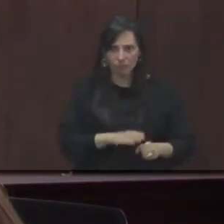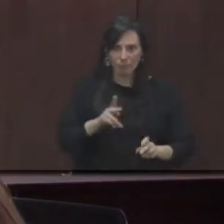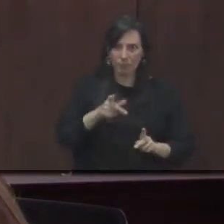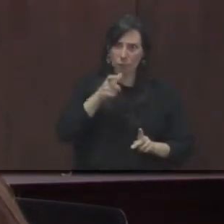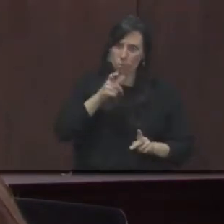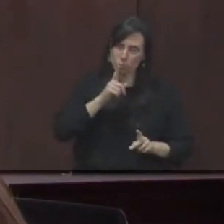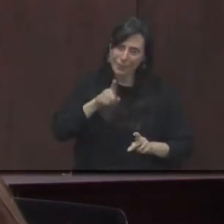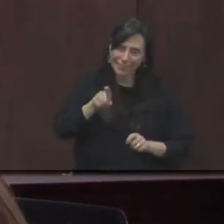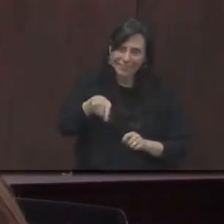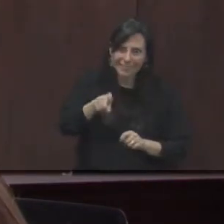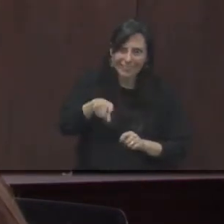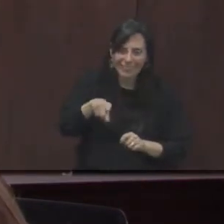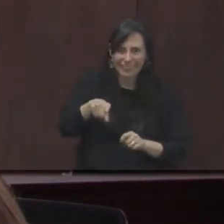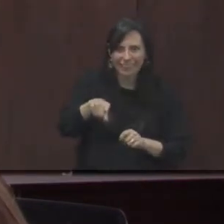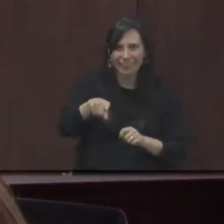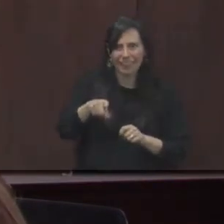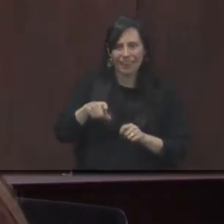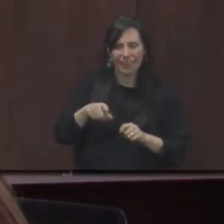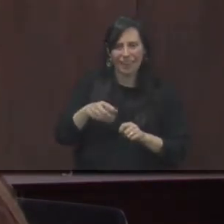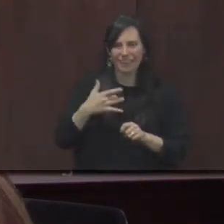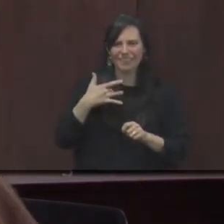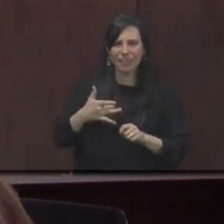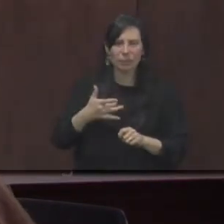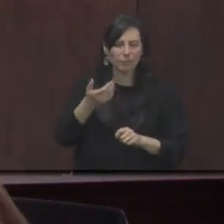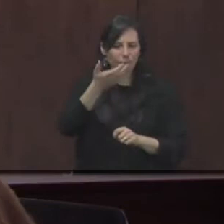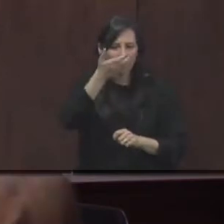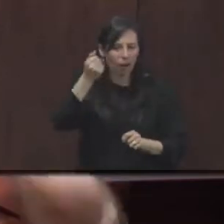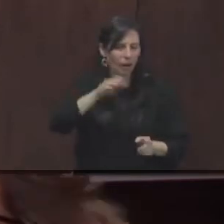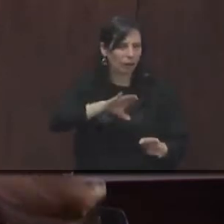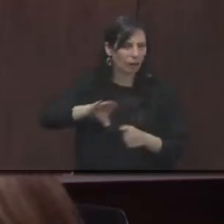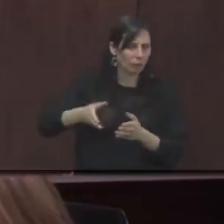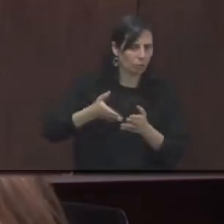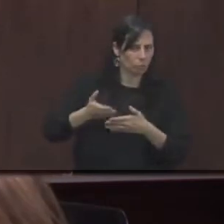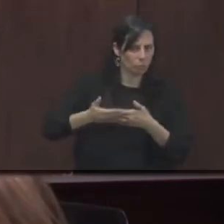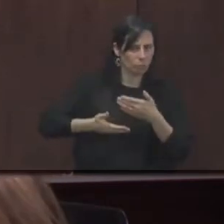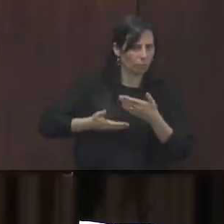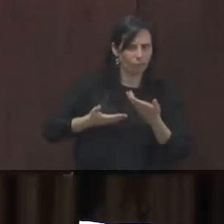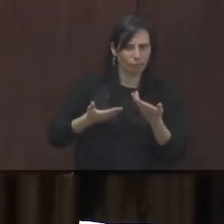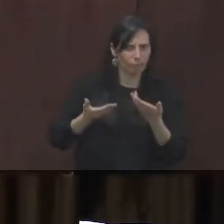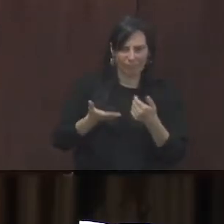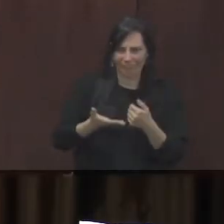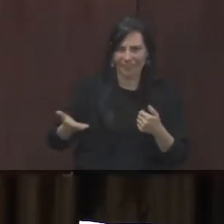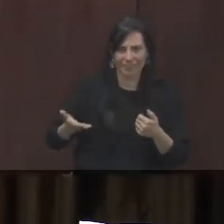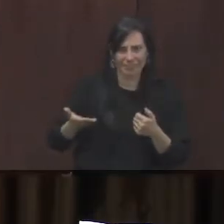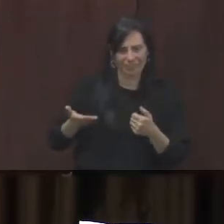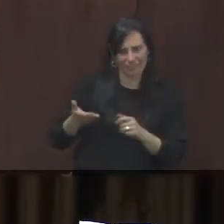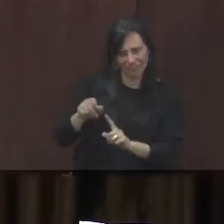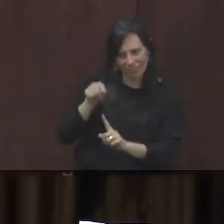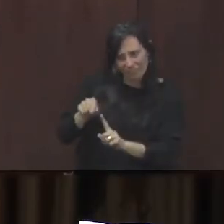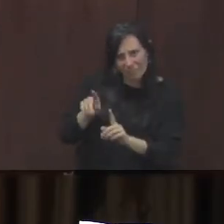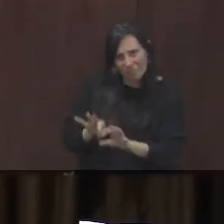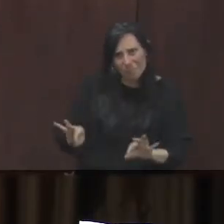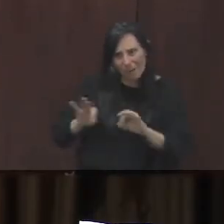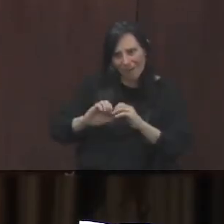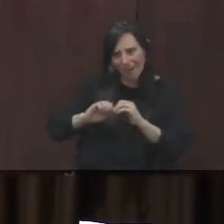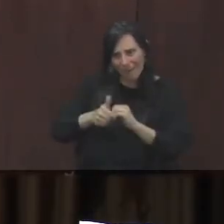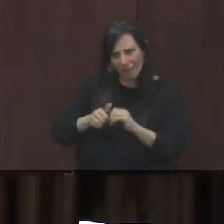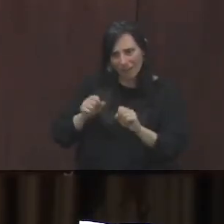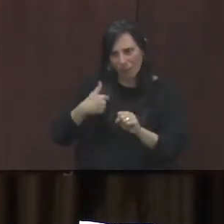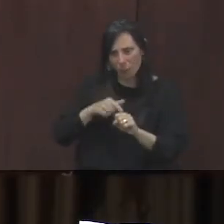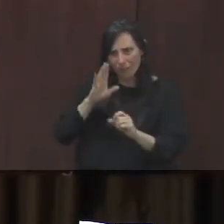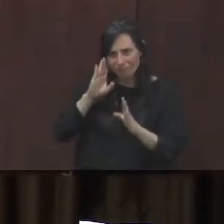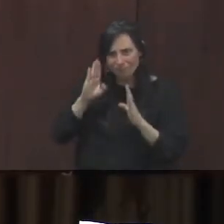and who I'm afraid can be forgotten during this process? That's a really great point. I'm glad you brought it up. As I